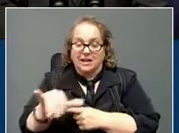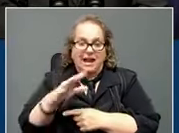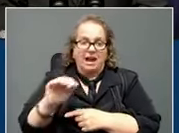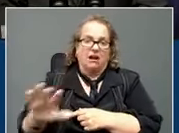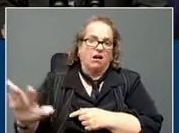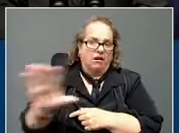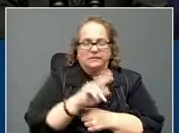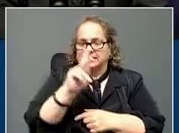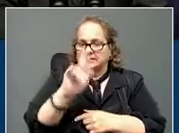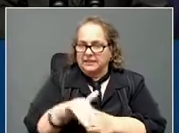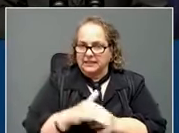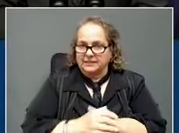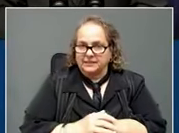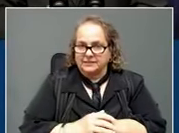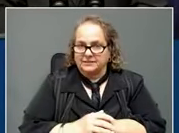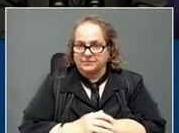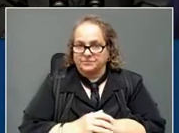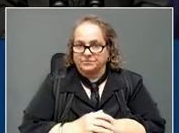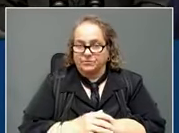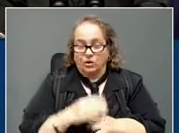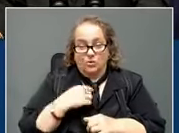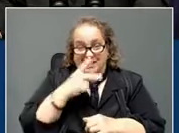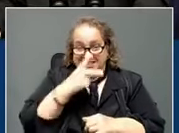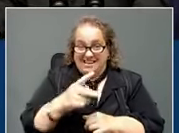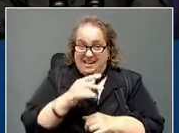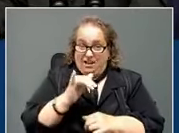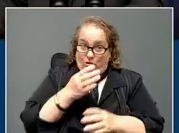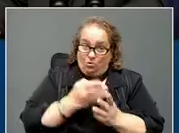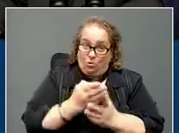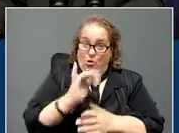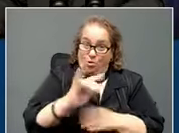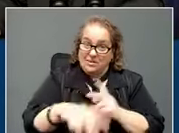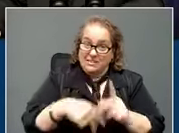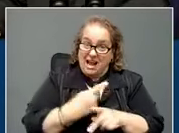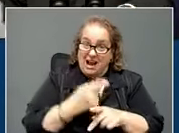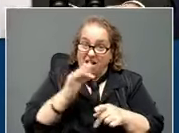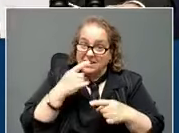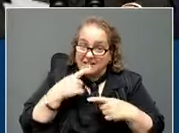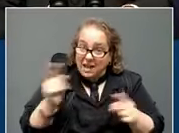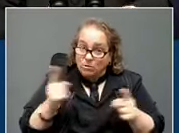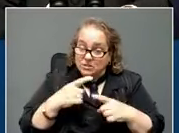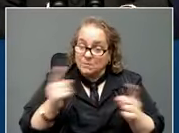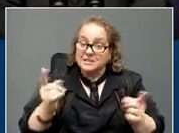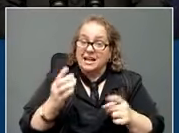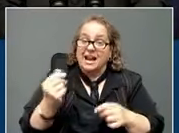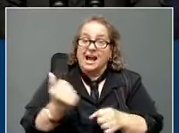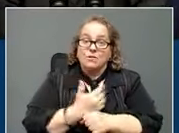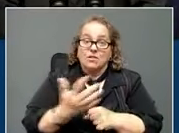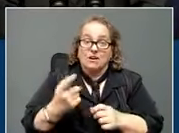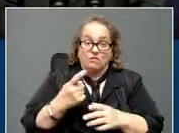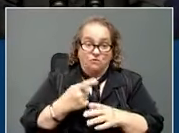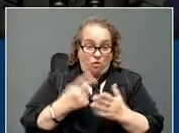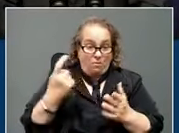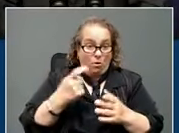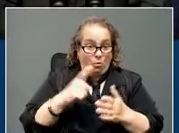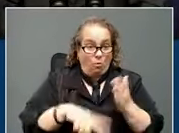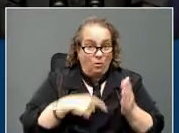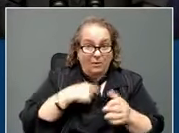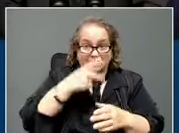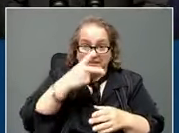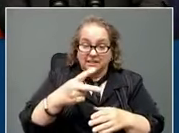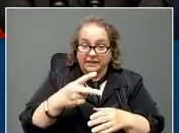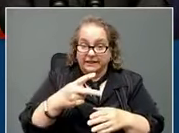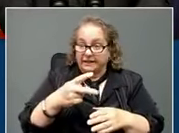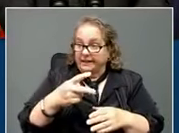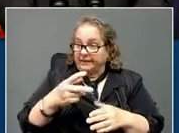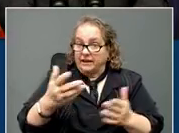just see through these announcements and through everything else from what we see on the ground to receipts